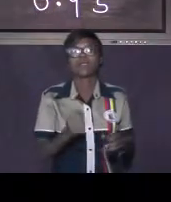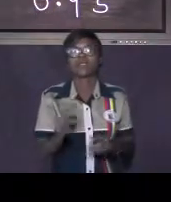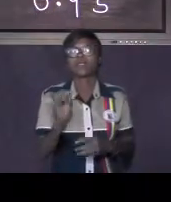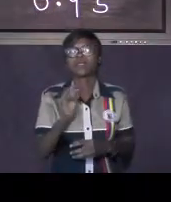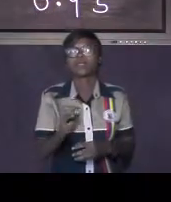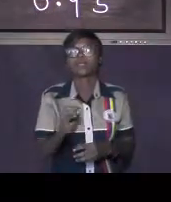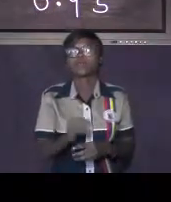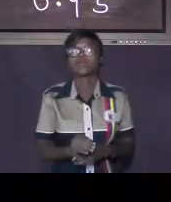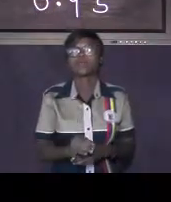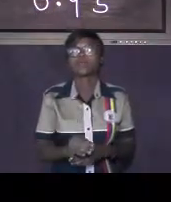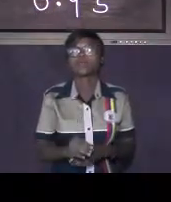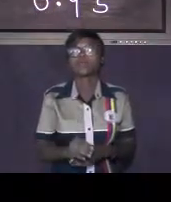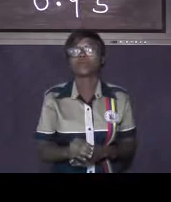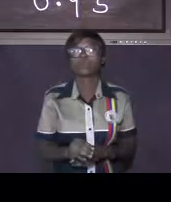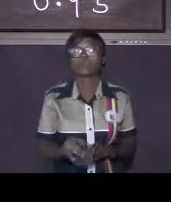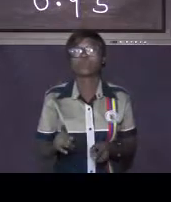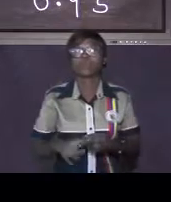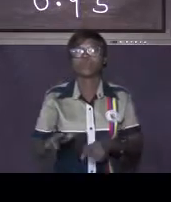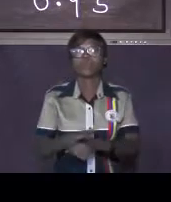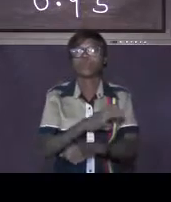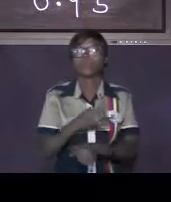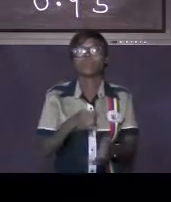to tidy up everything. So this is